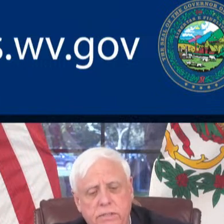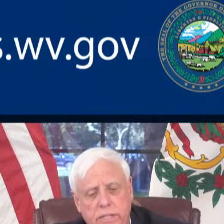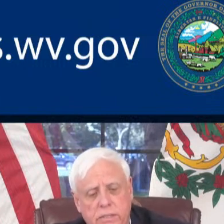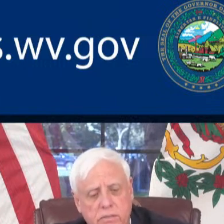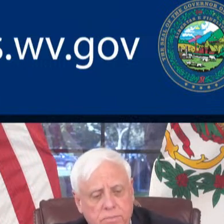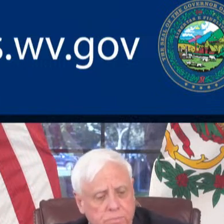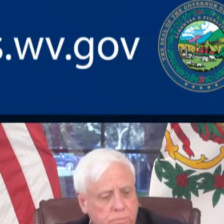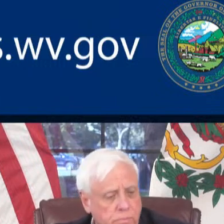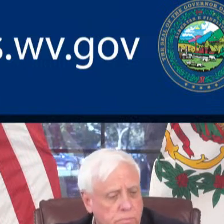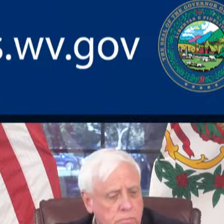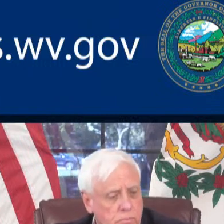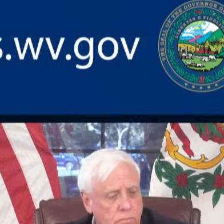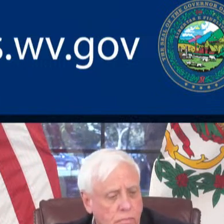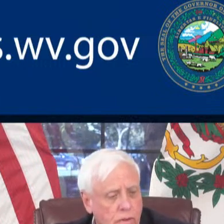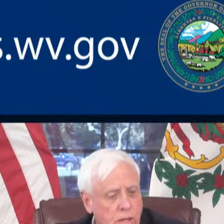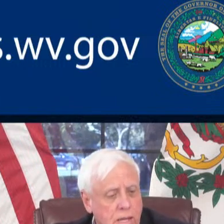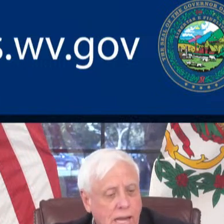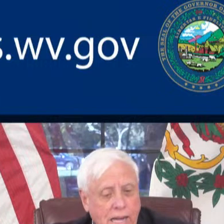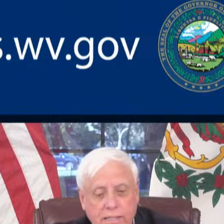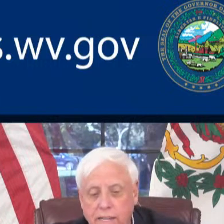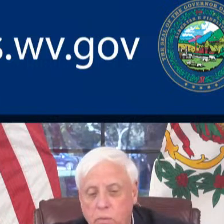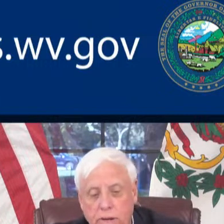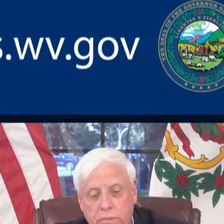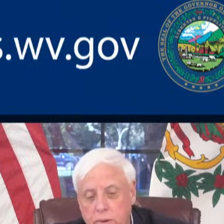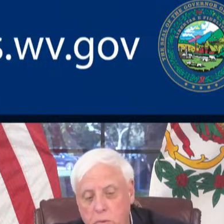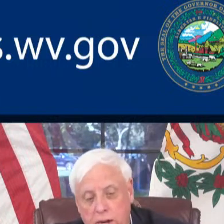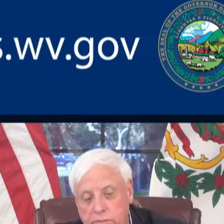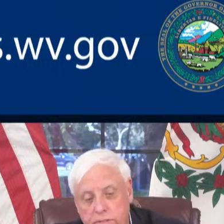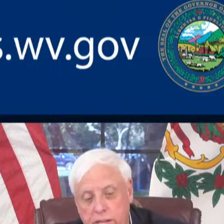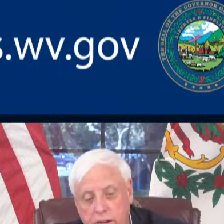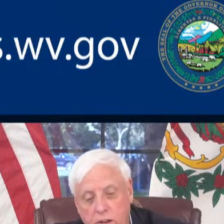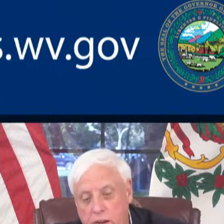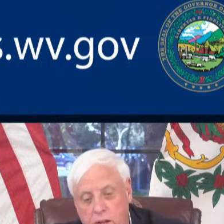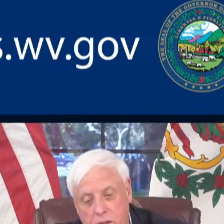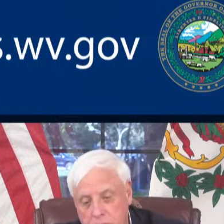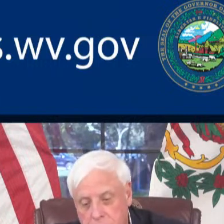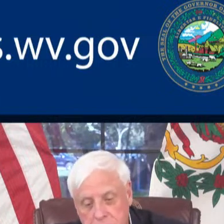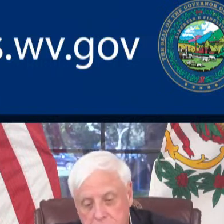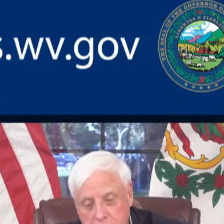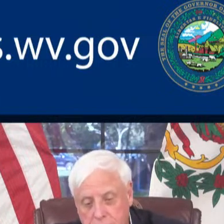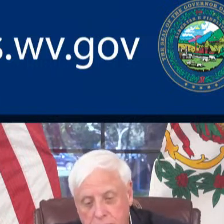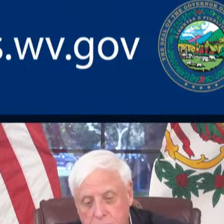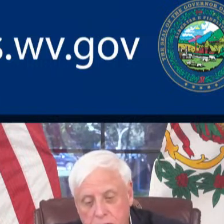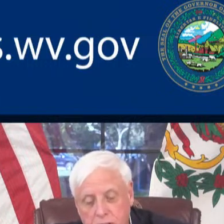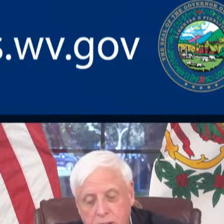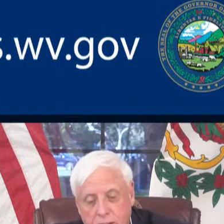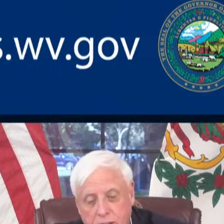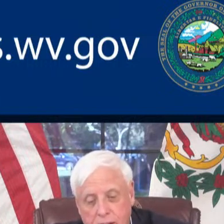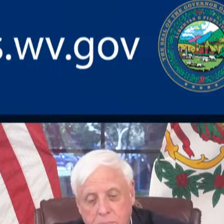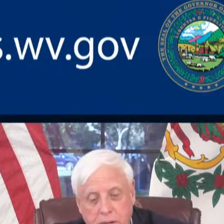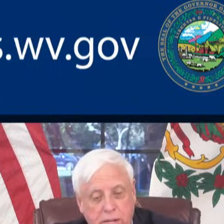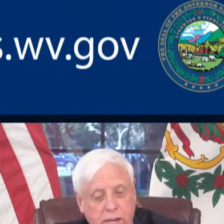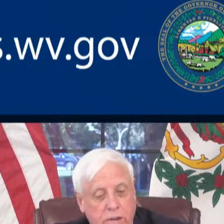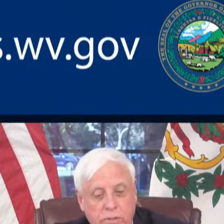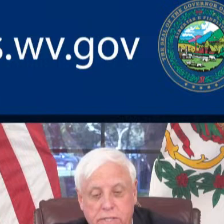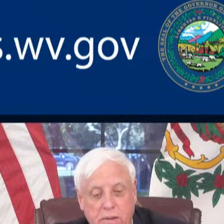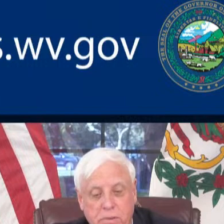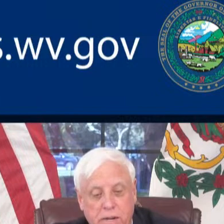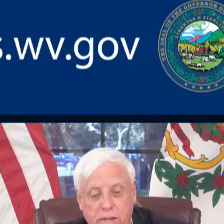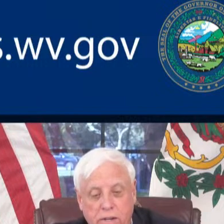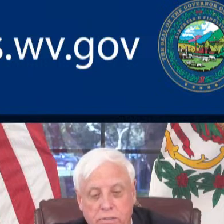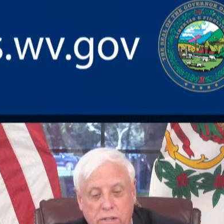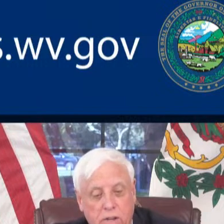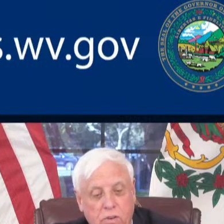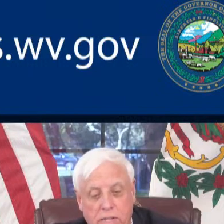just this. I take away from it what I've said all along. I've been a coach. I've